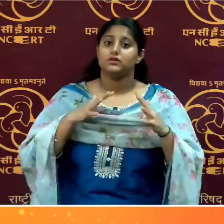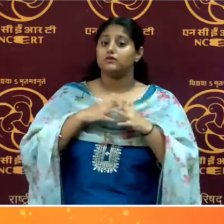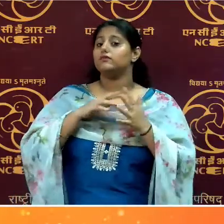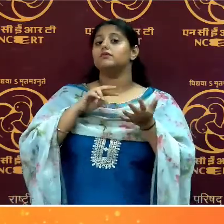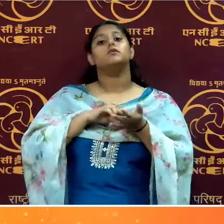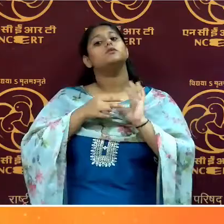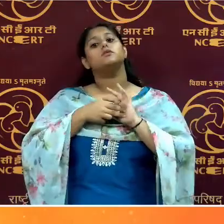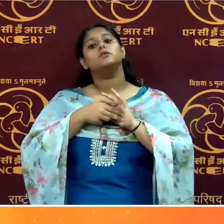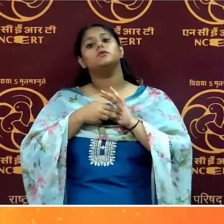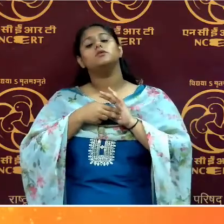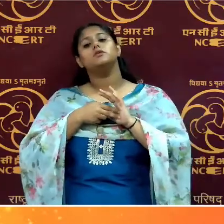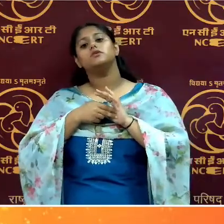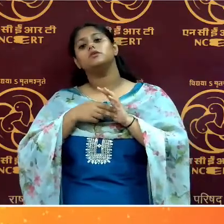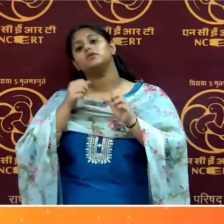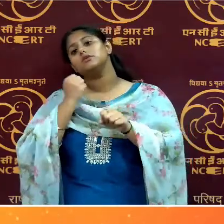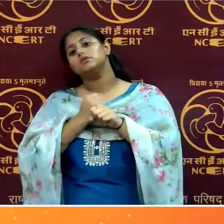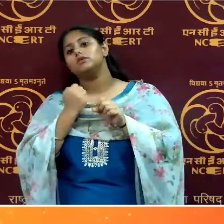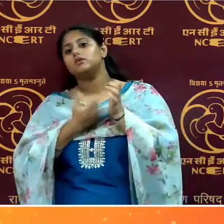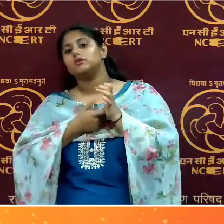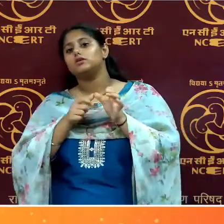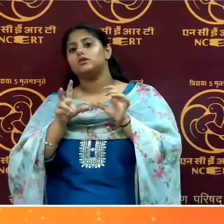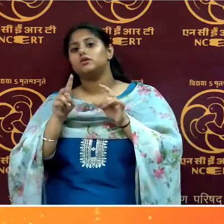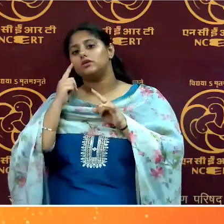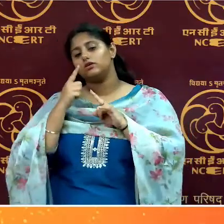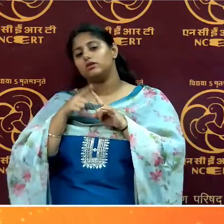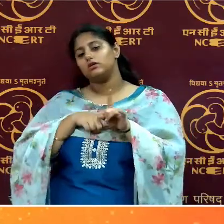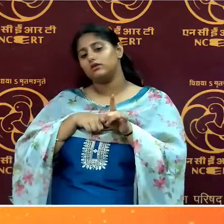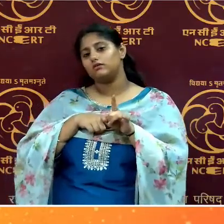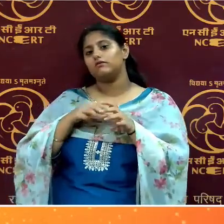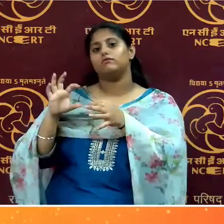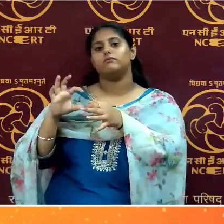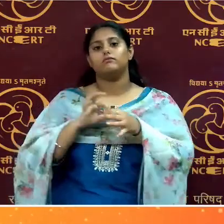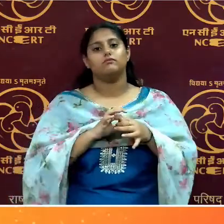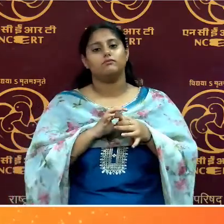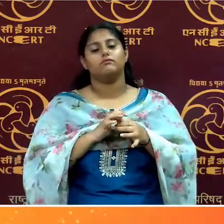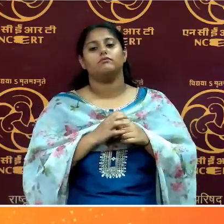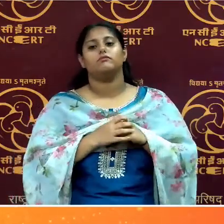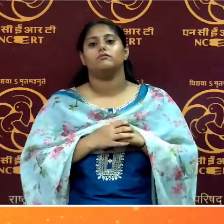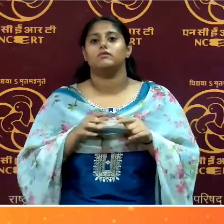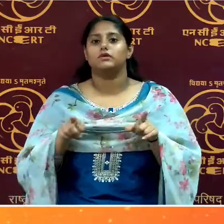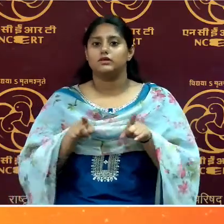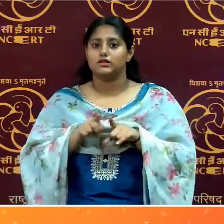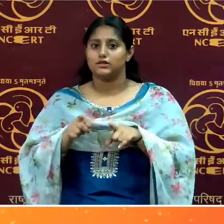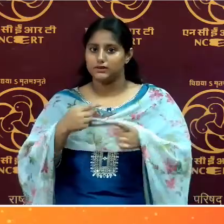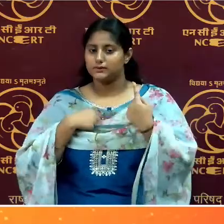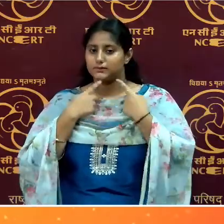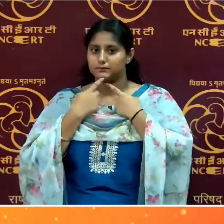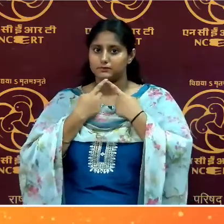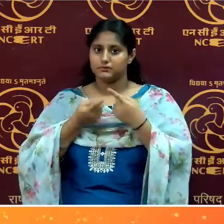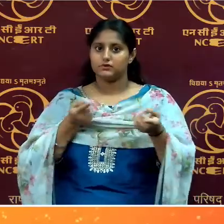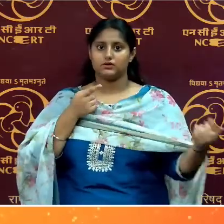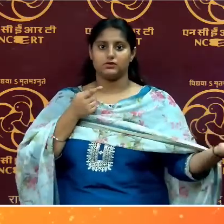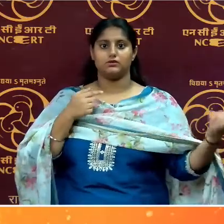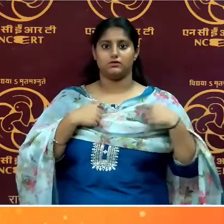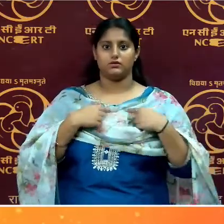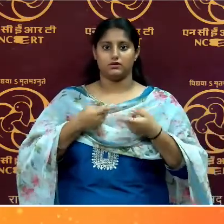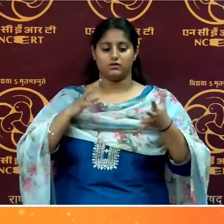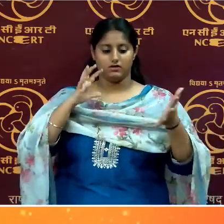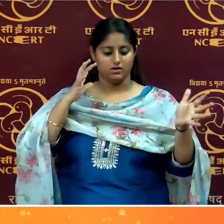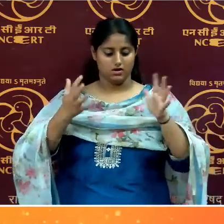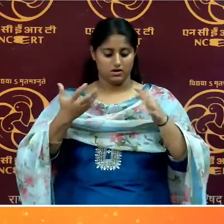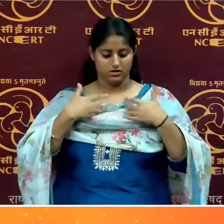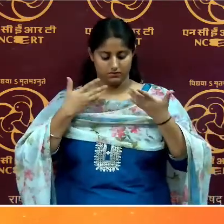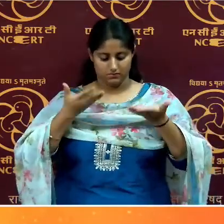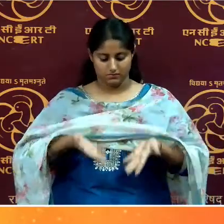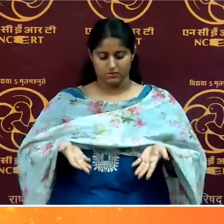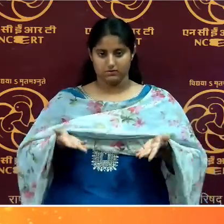what? Gravity is also acting on it. So I think instead of saying this is my weight, I should say my weight on Earth is 50 kg. This